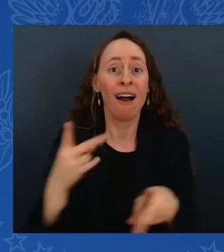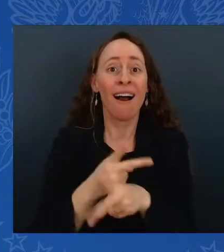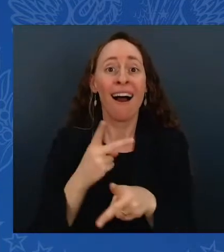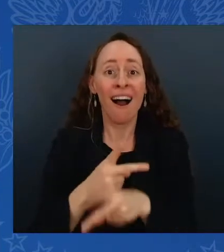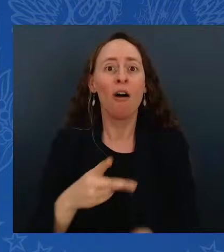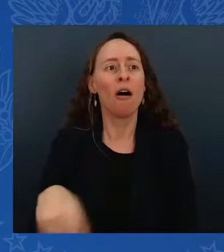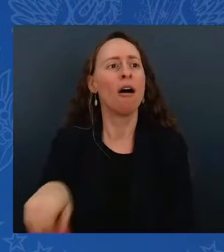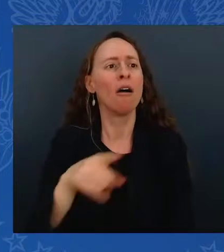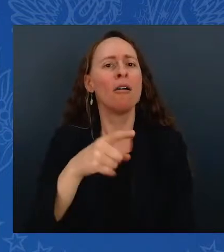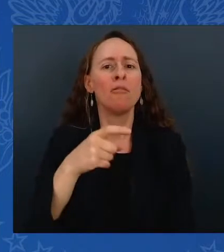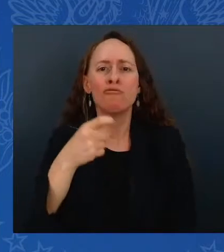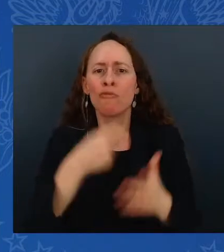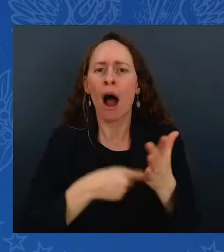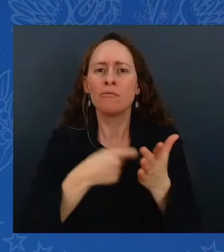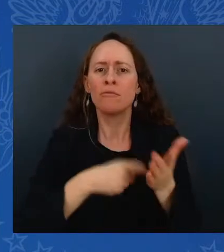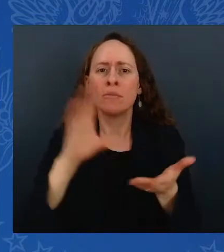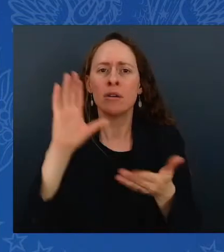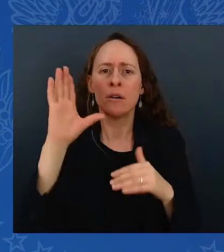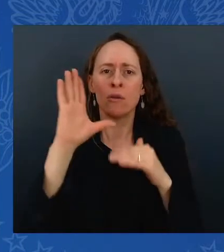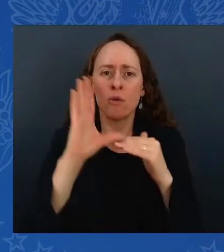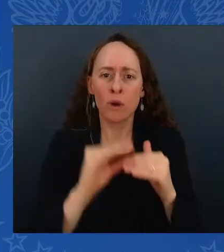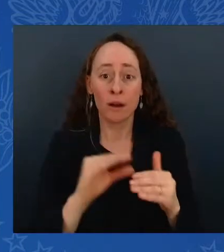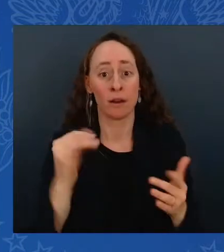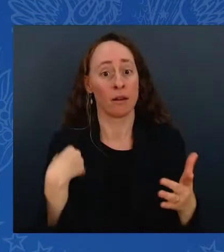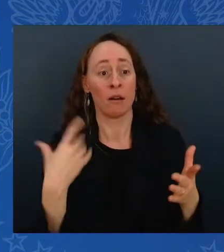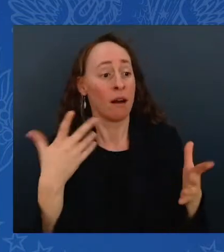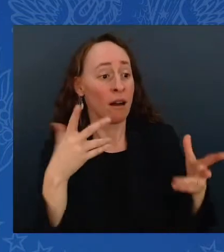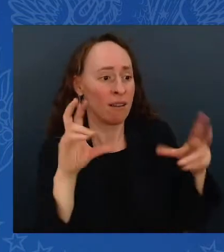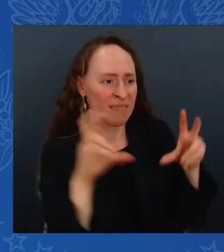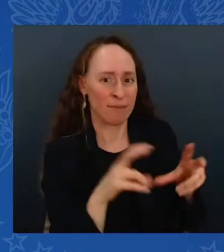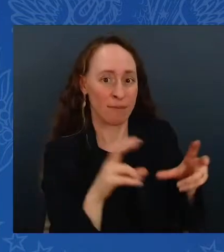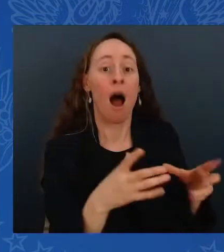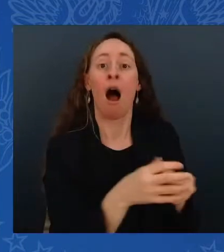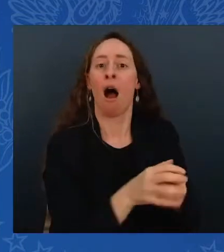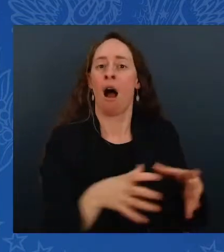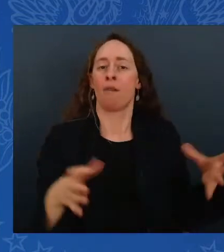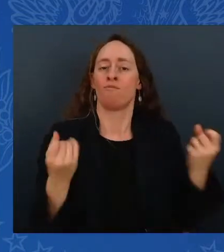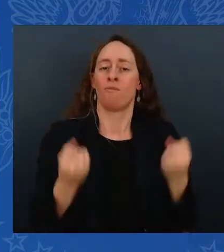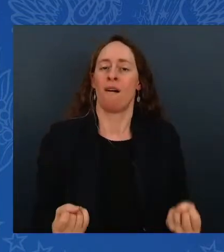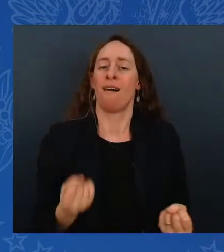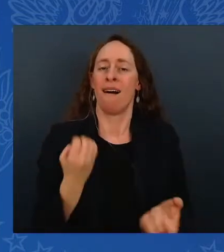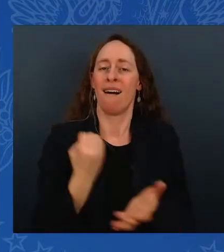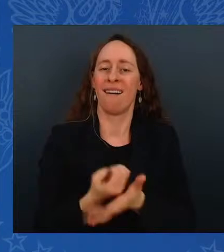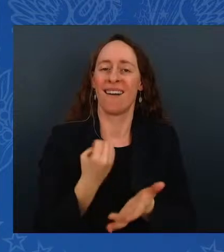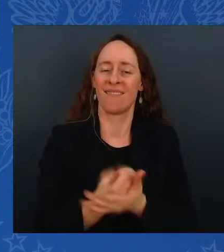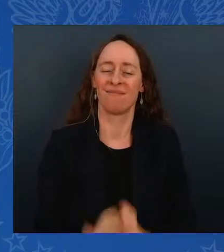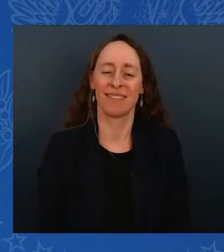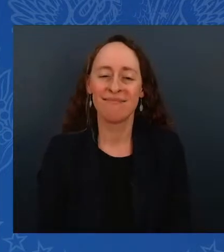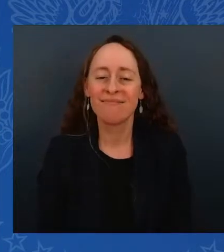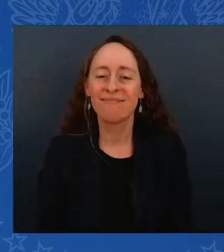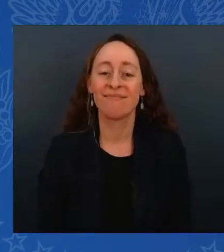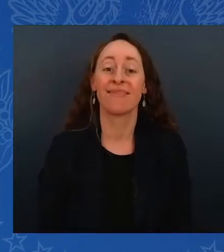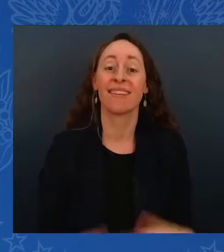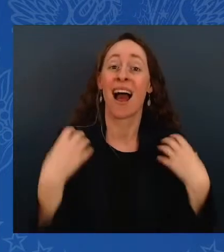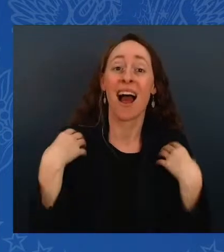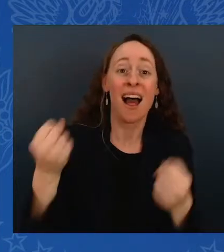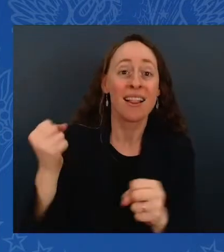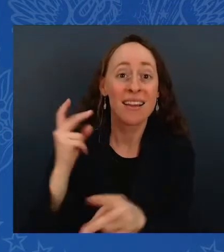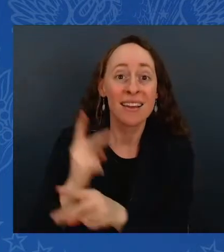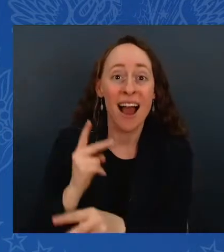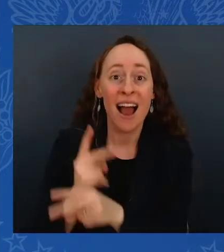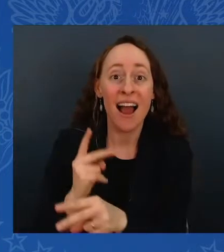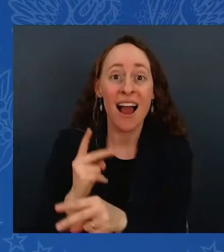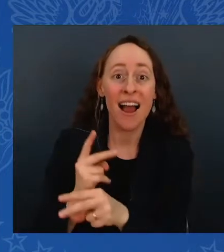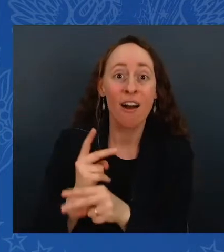By continuing to lower health care costs as well. We're continuing fighting to make sure everyone pays their fair share of